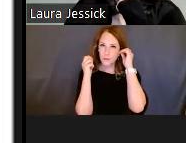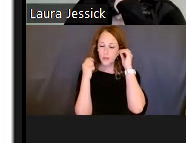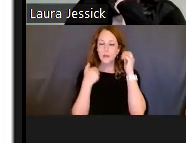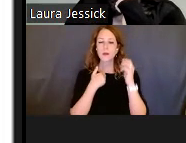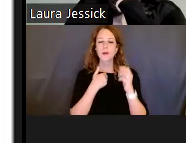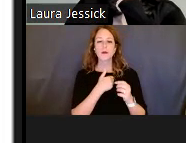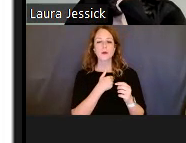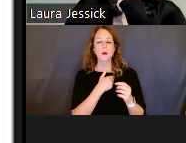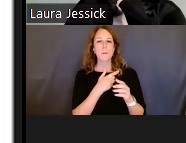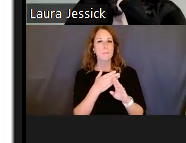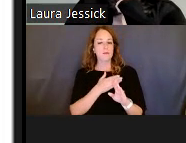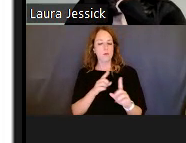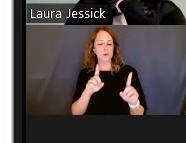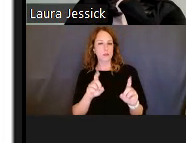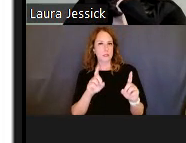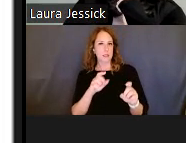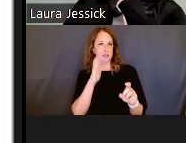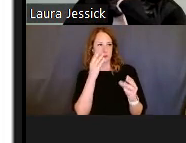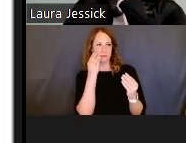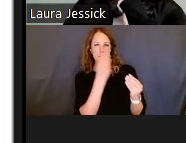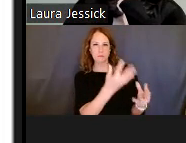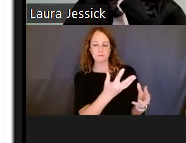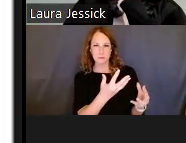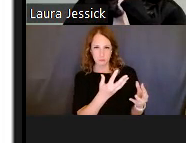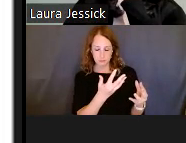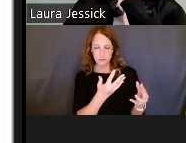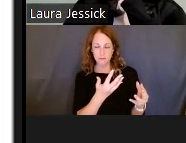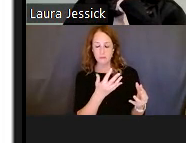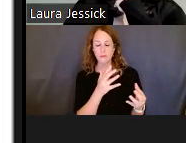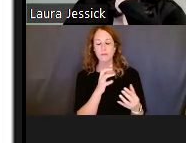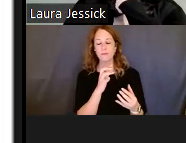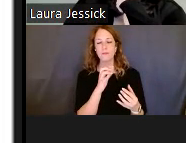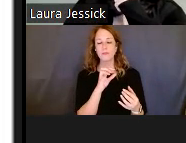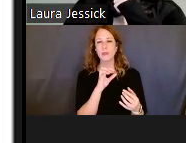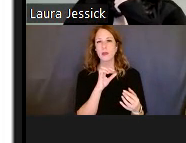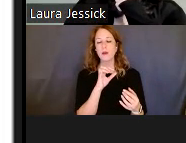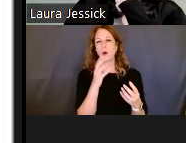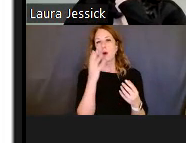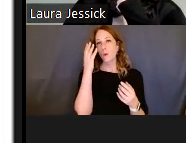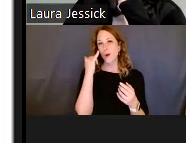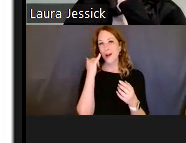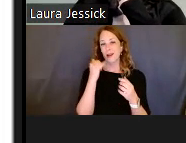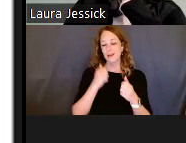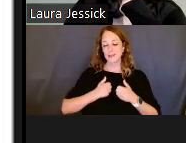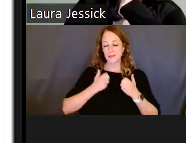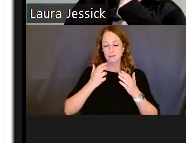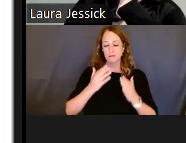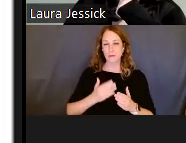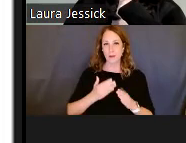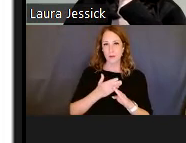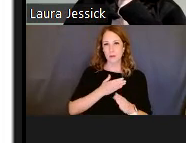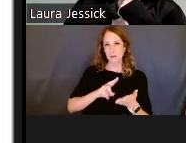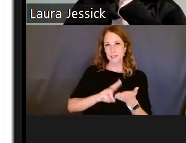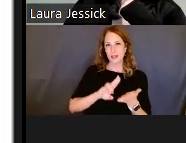notifications before testing takes place. And this is when a survivor previously signed a